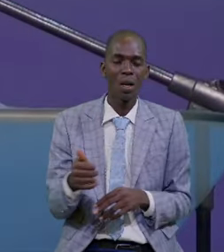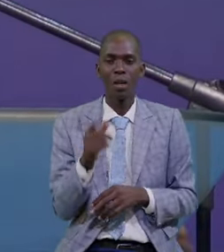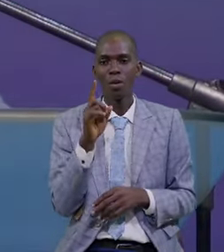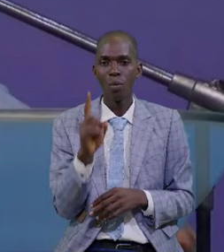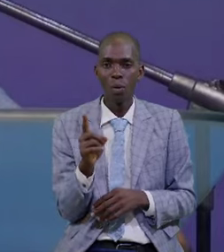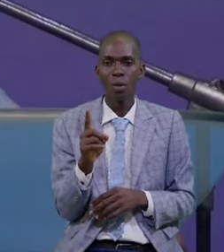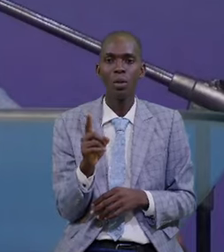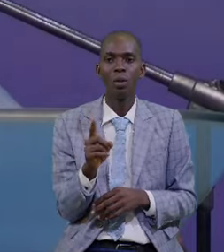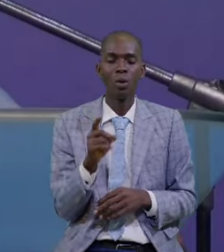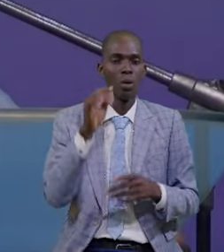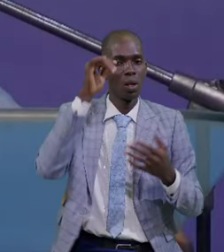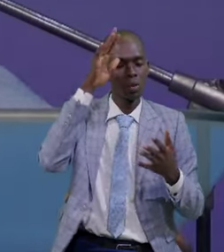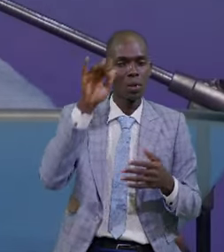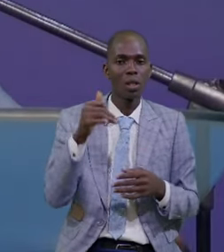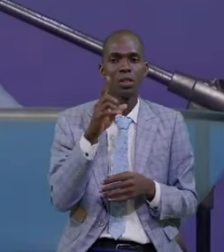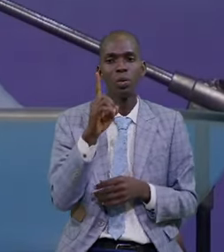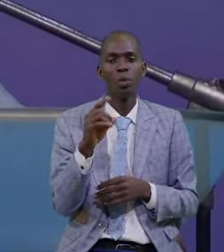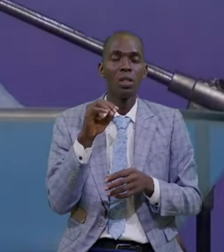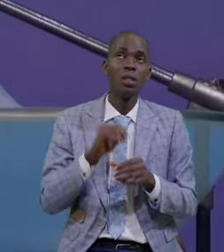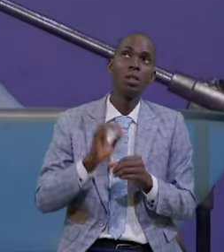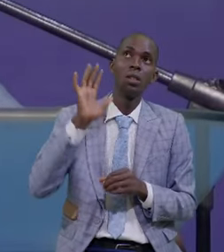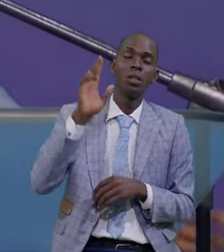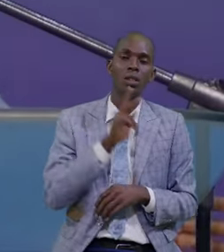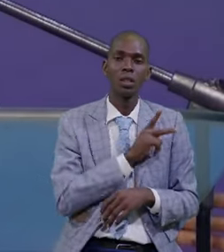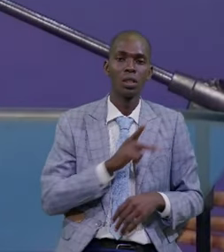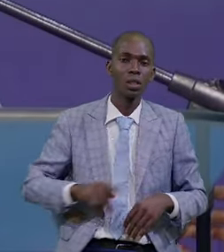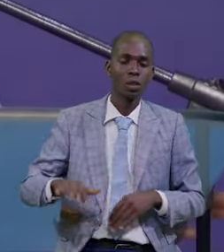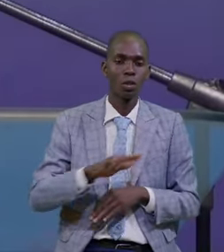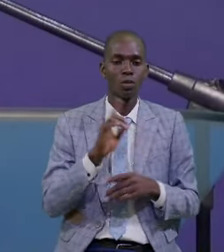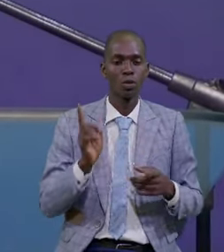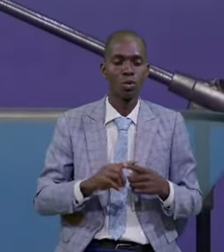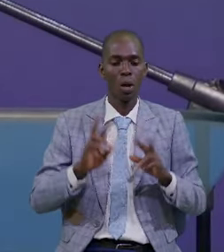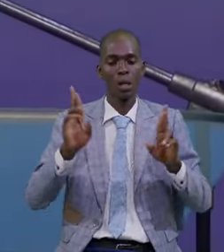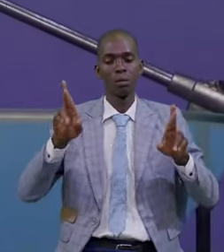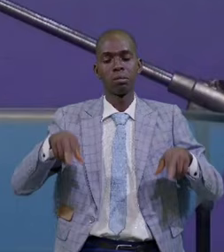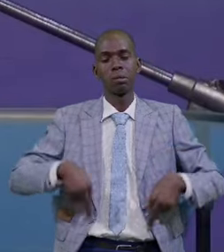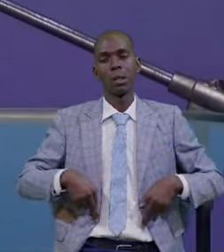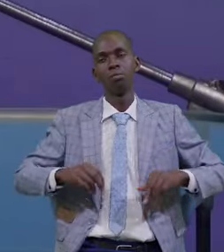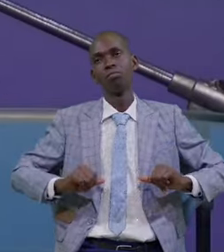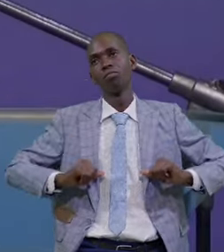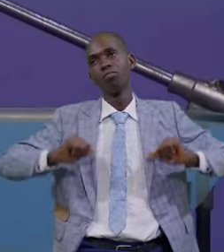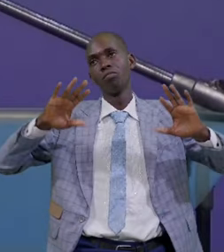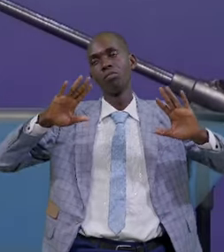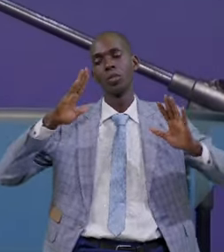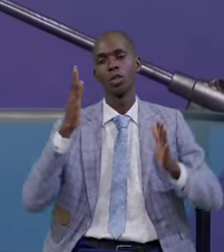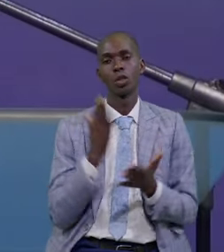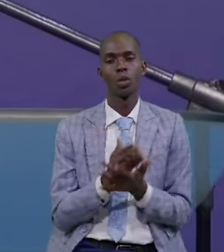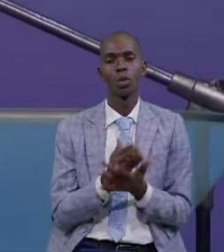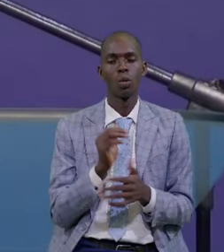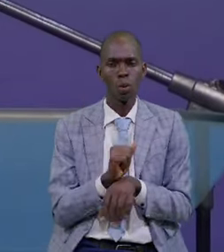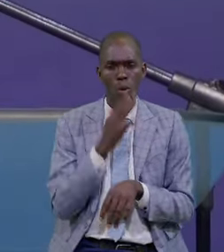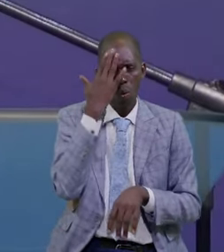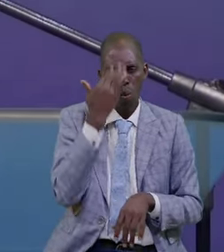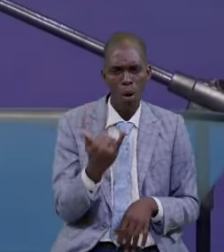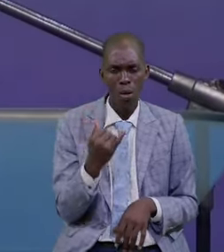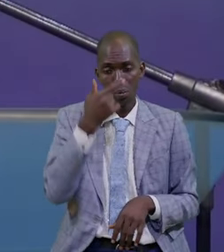his kingdom, in his household, to retire. Why? Because they have the Holy Ghost. And when